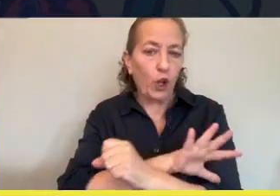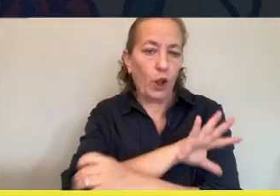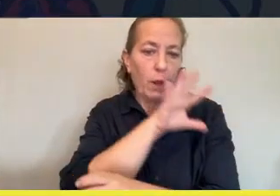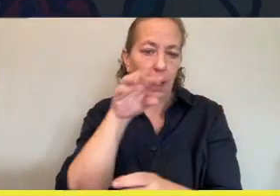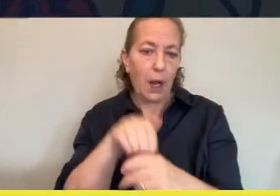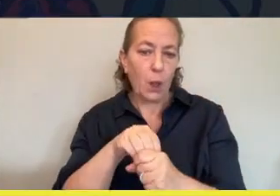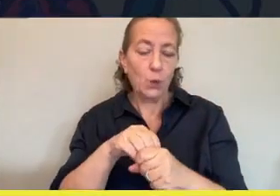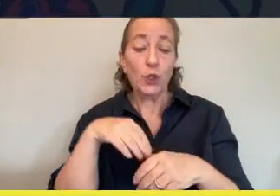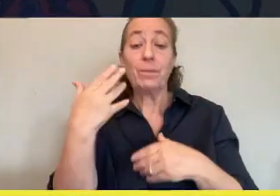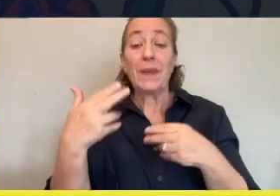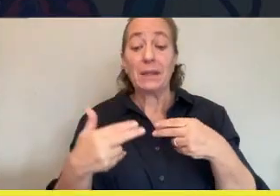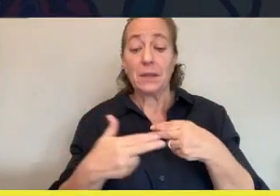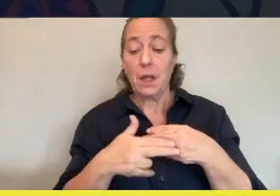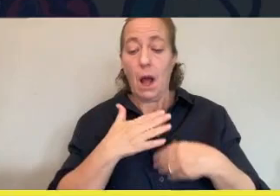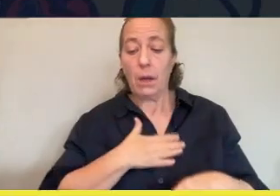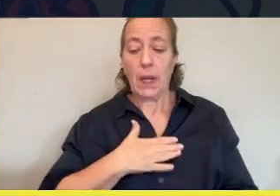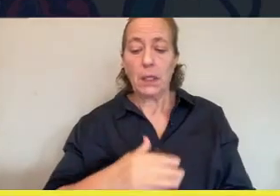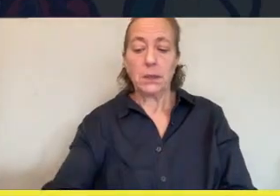slide, please.